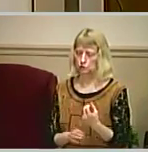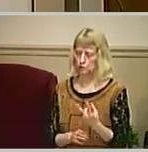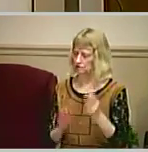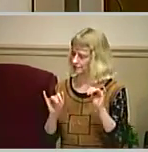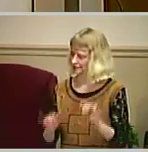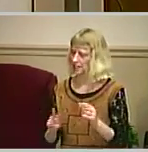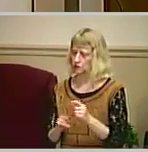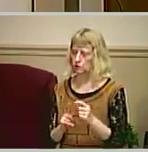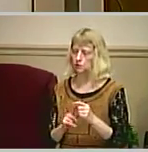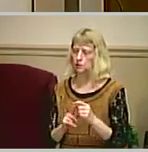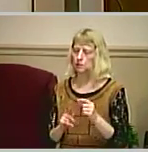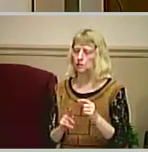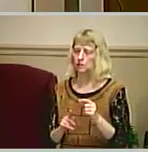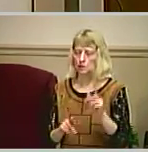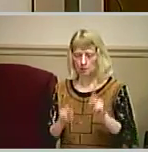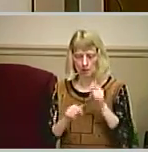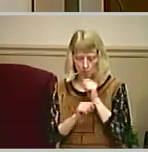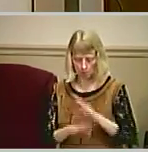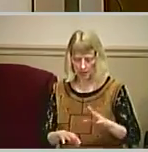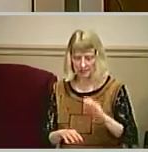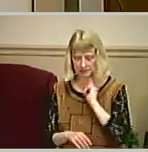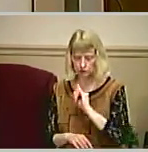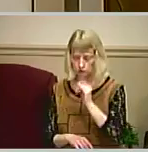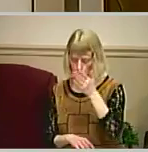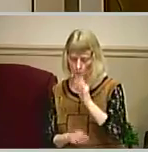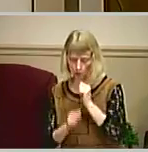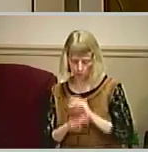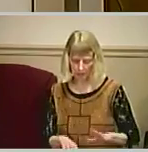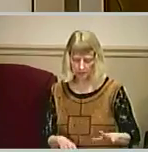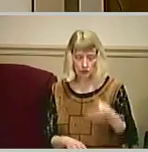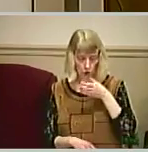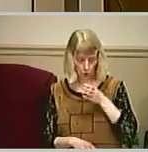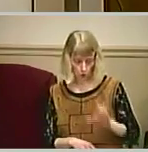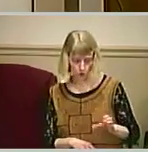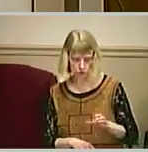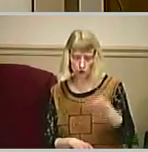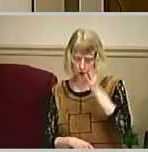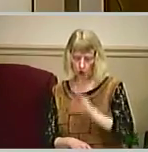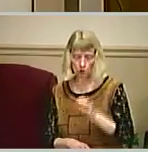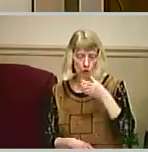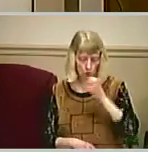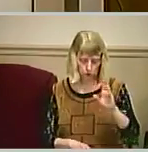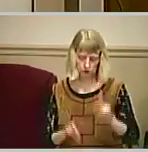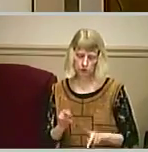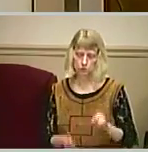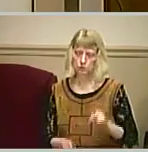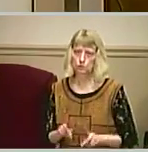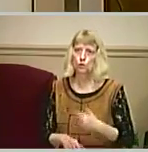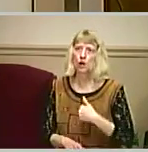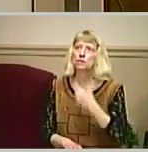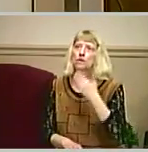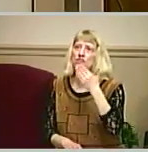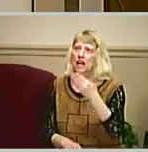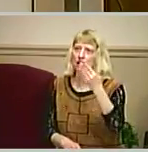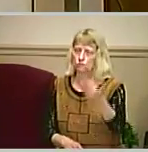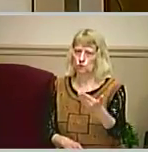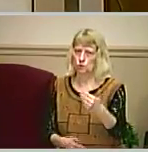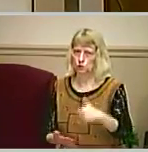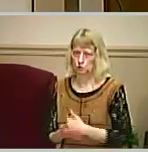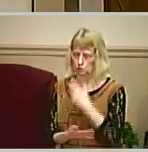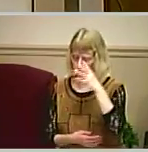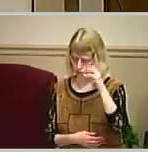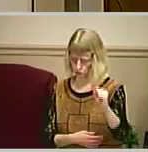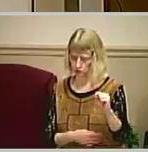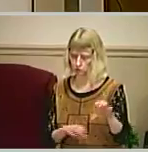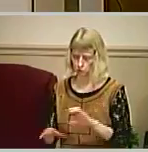says that those who bless Israel will be blessed by God. Those who curse Israel will be cursed by God. I'm thankful for an administration